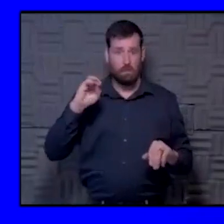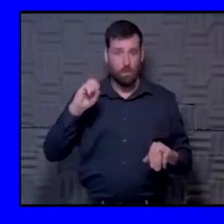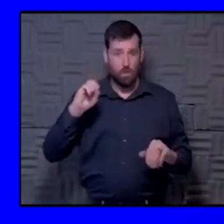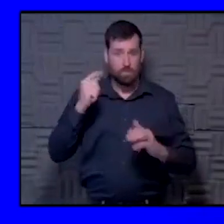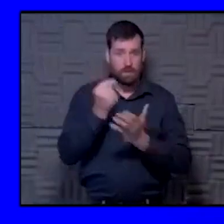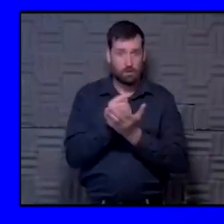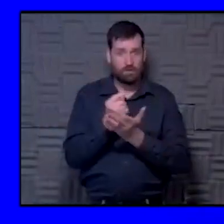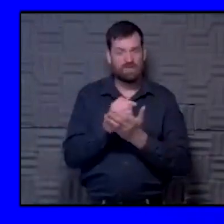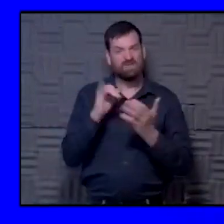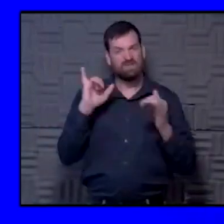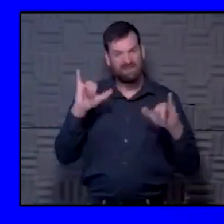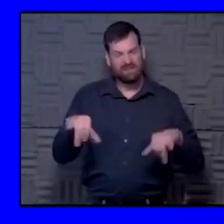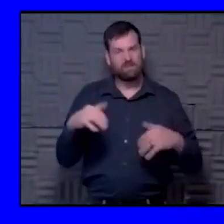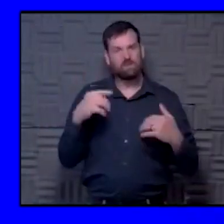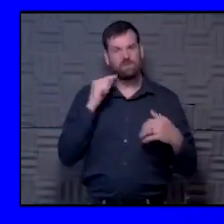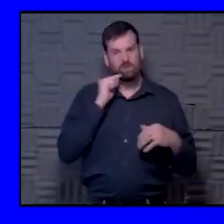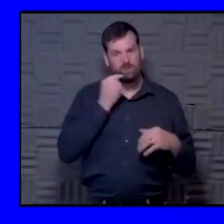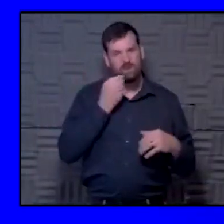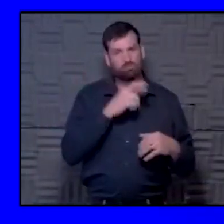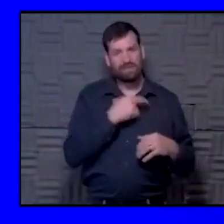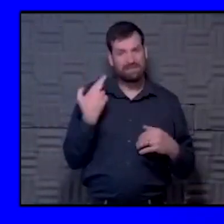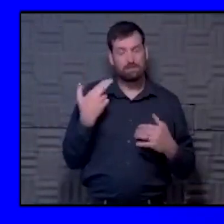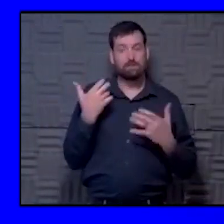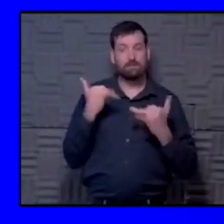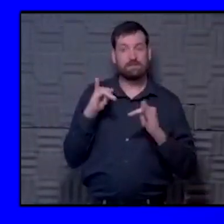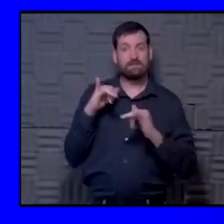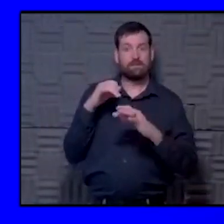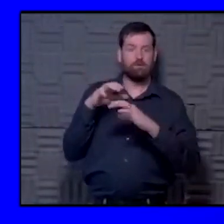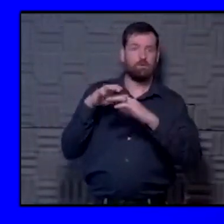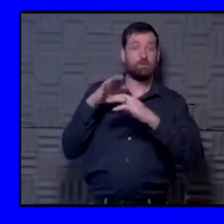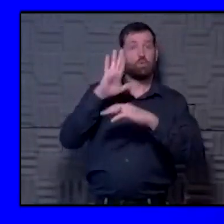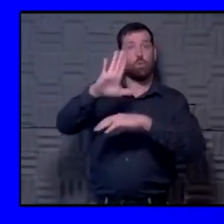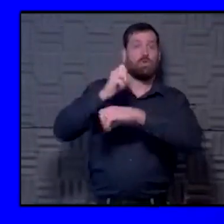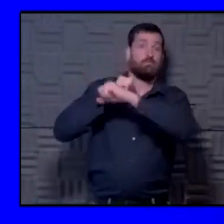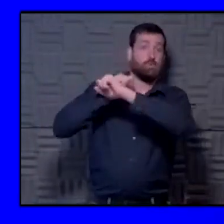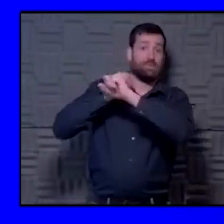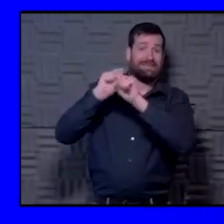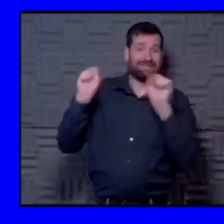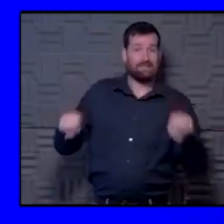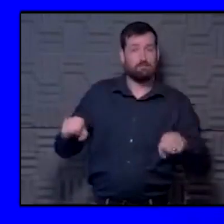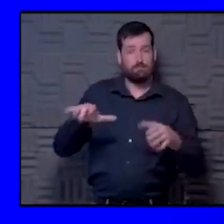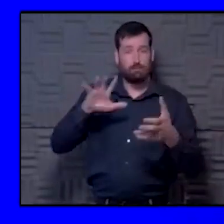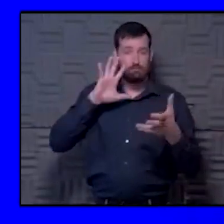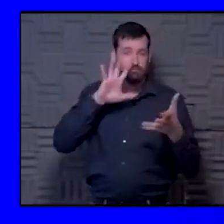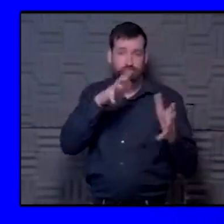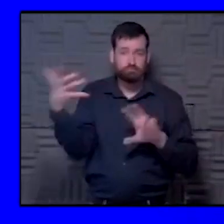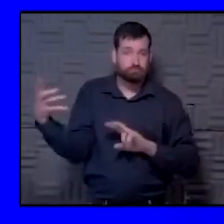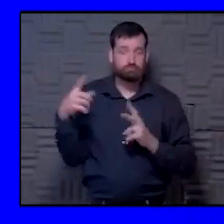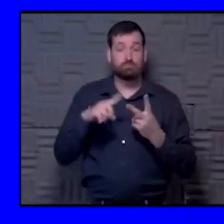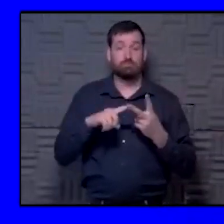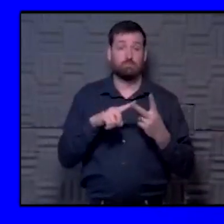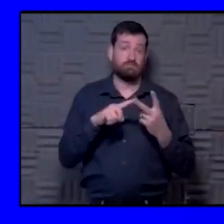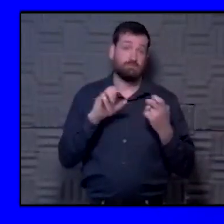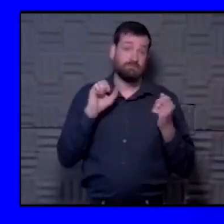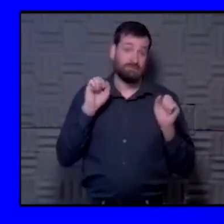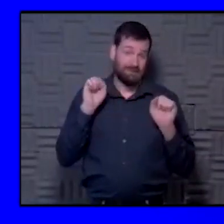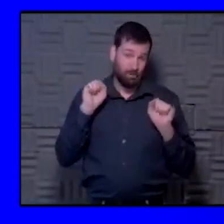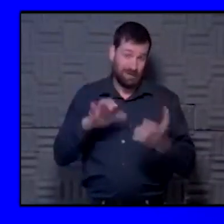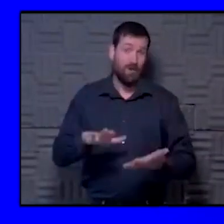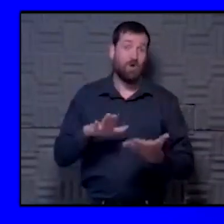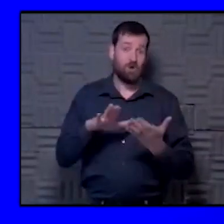that has a high risk of, number one, continuing to knock out your immune system, but also possibly leading to secondary cancer.